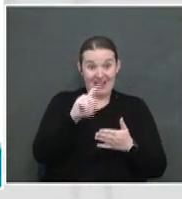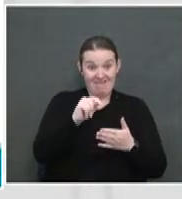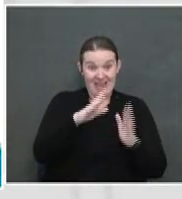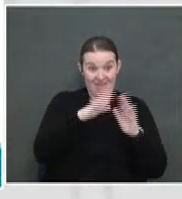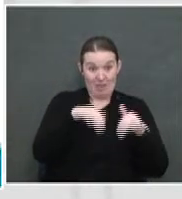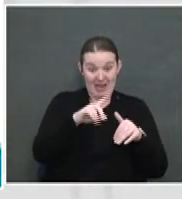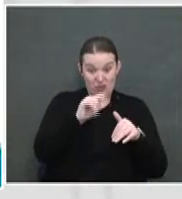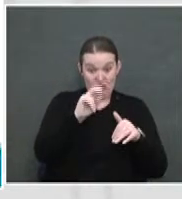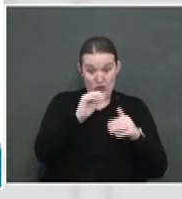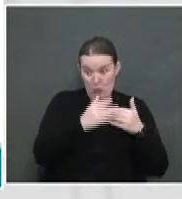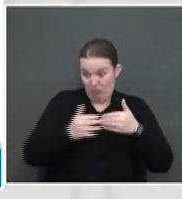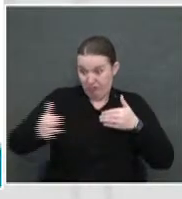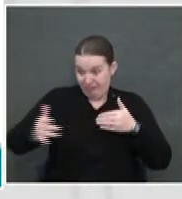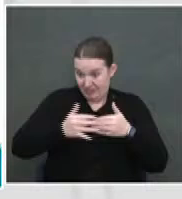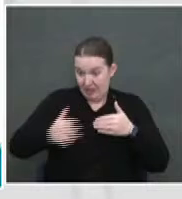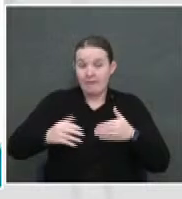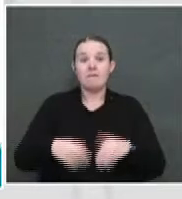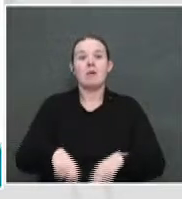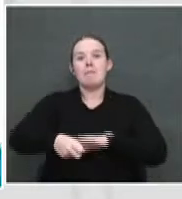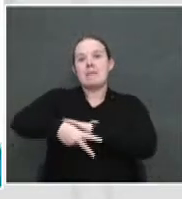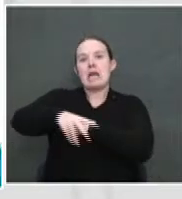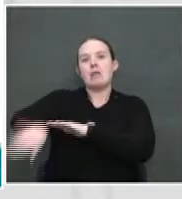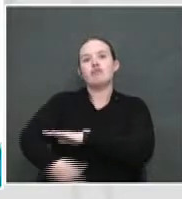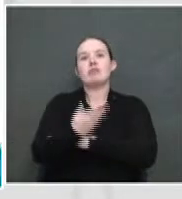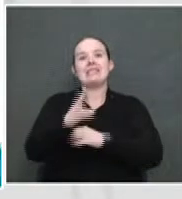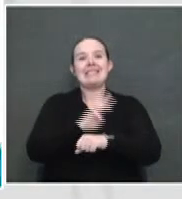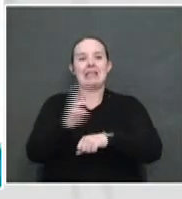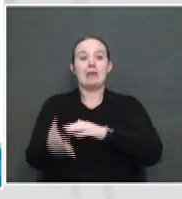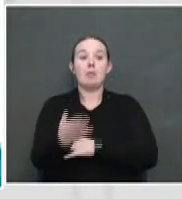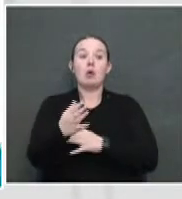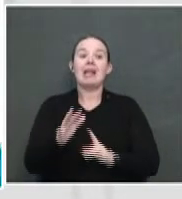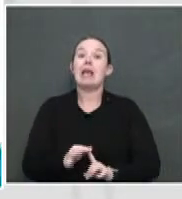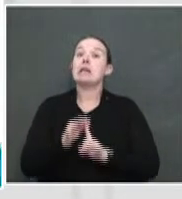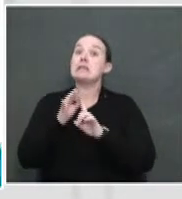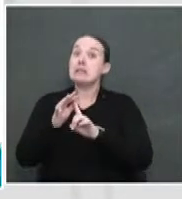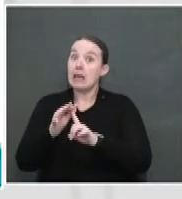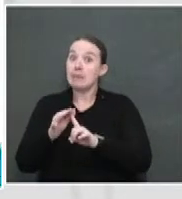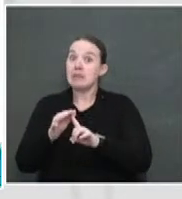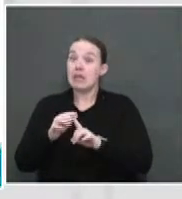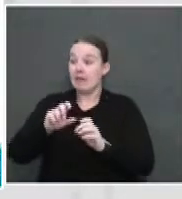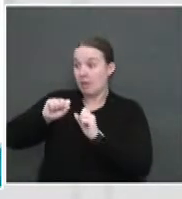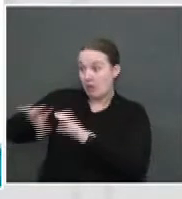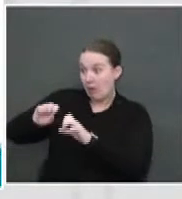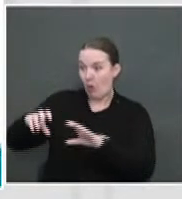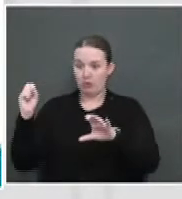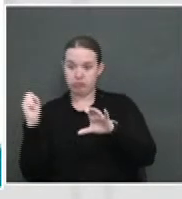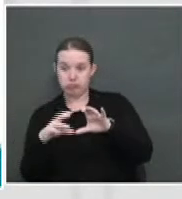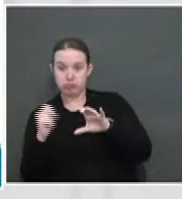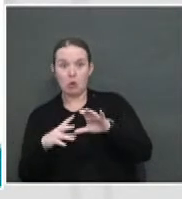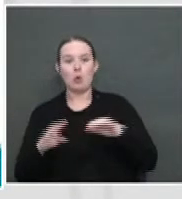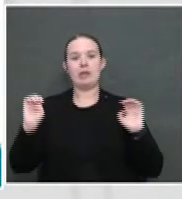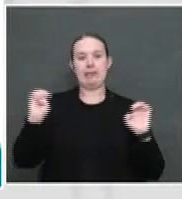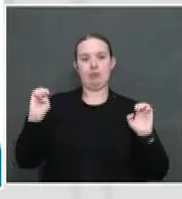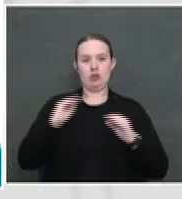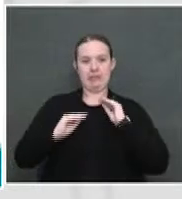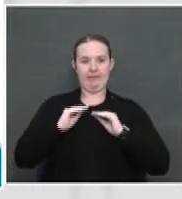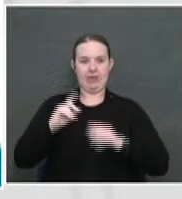from residentially zoned areas between midnight and 6 a.m., except when actively loading and unloading and when making emergency repairs.